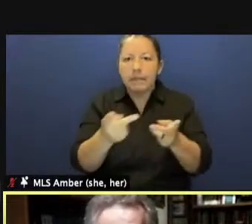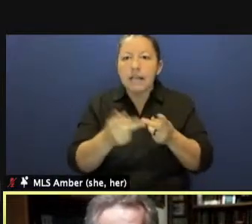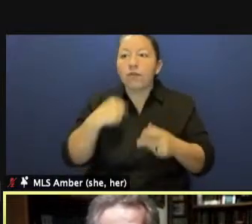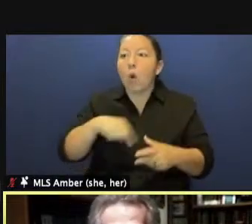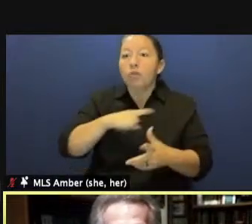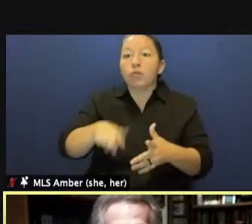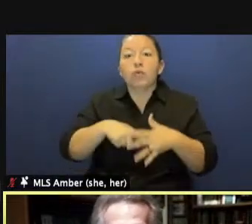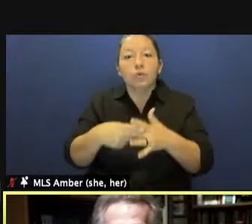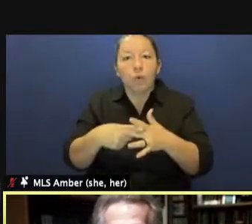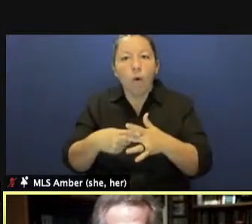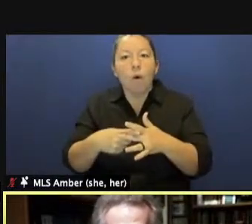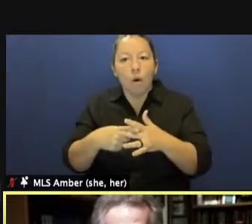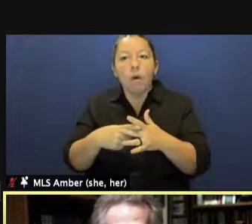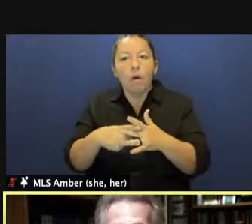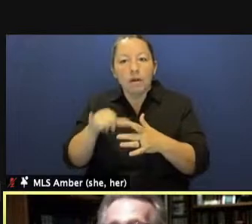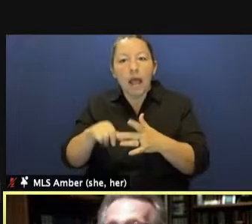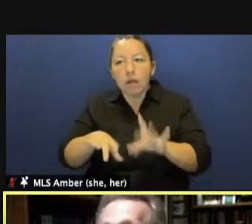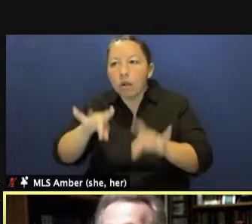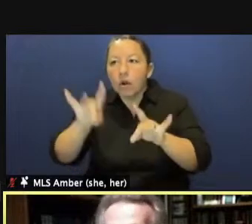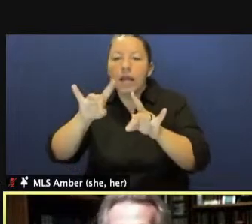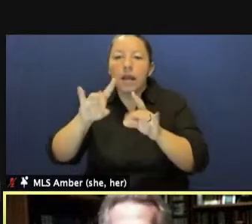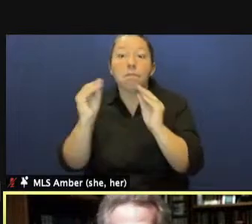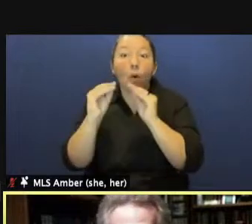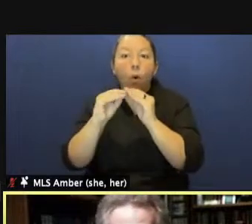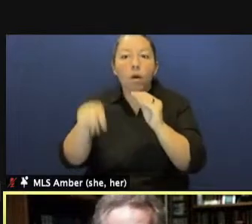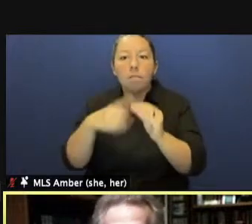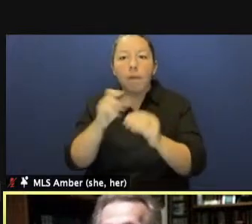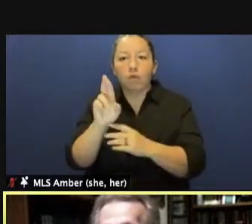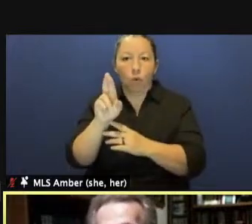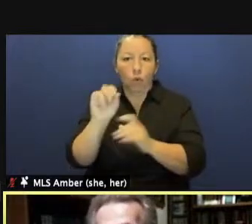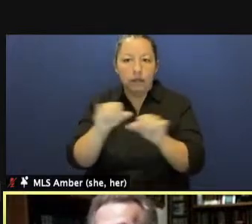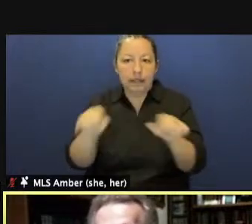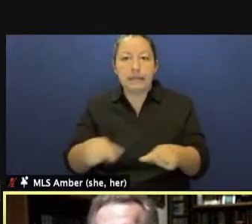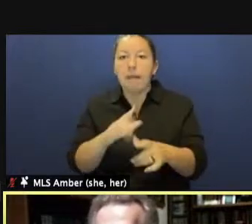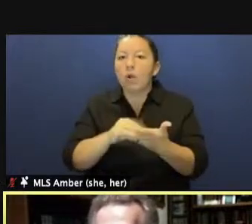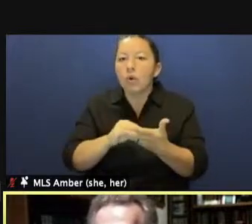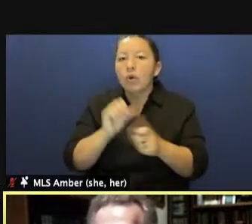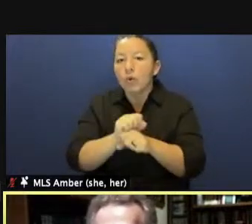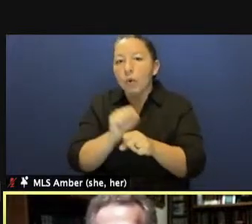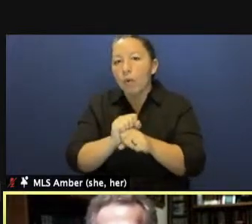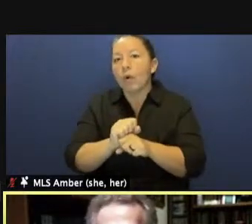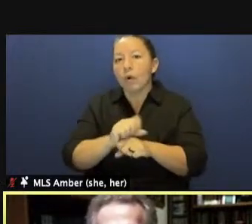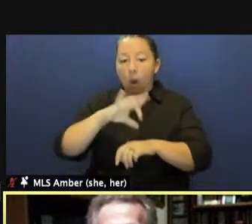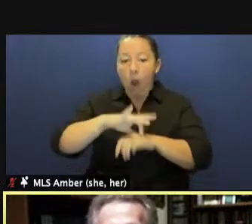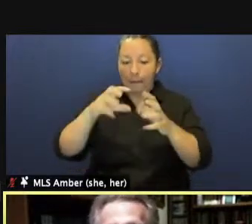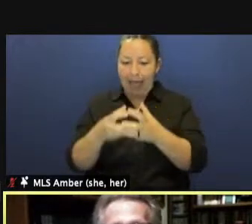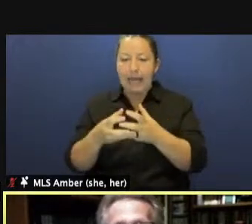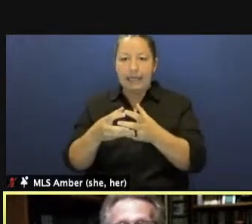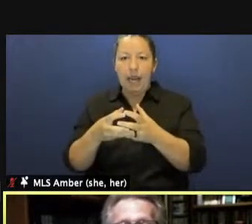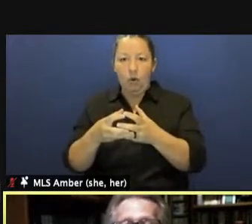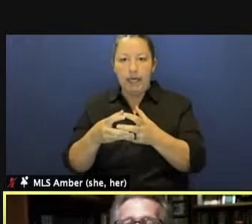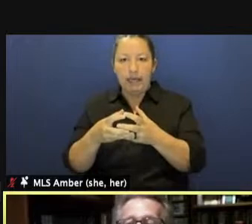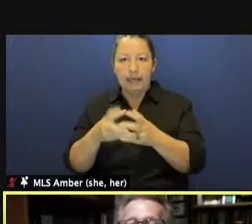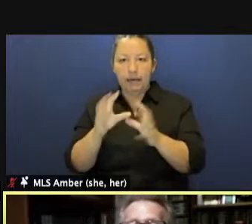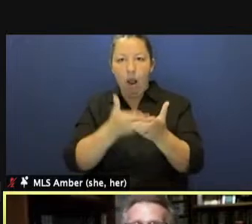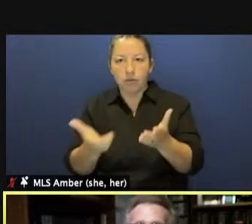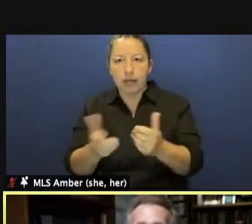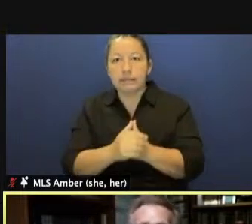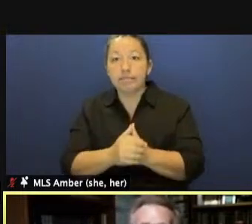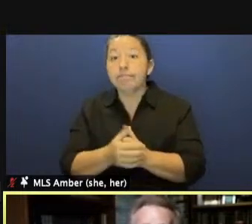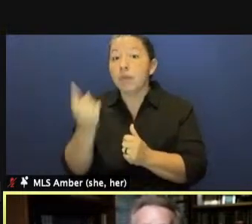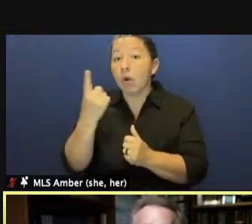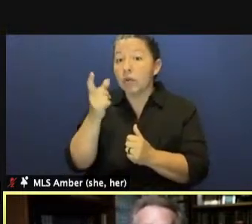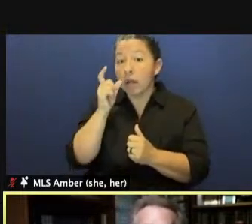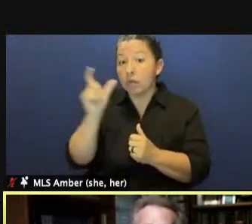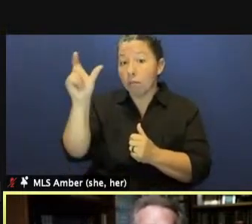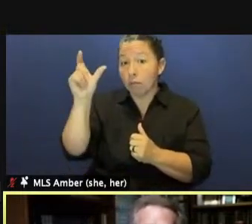more about our solar system and learning to work on planetary objects. Well, the moon